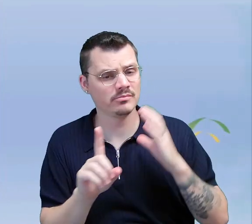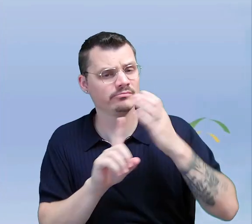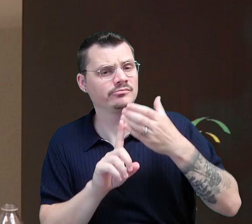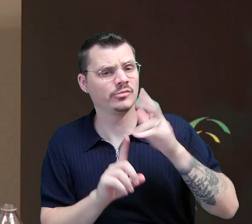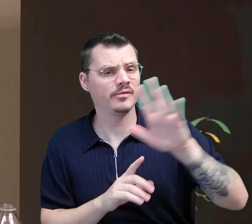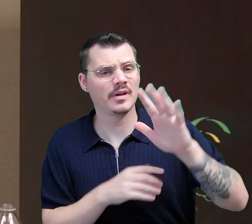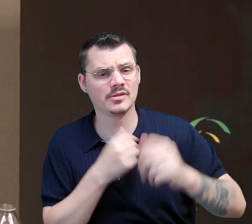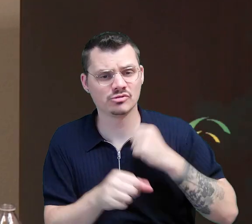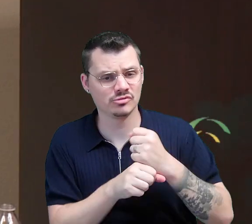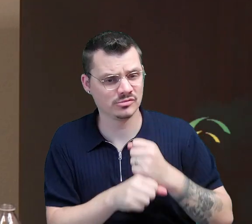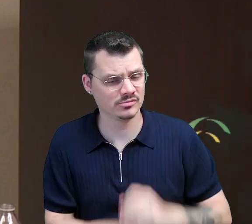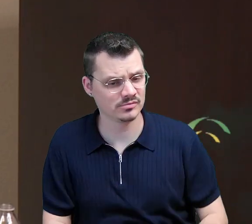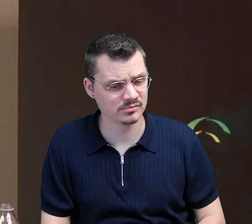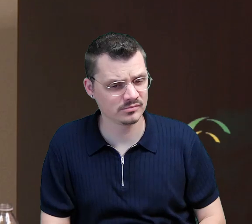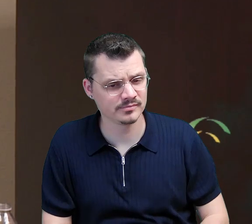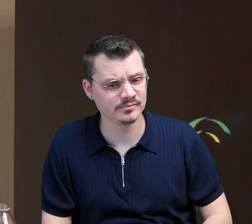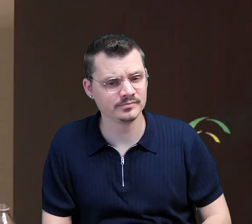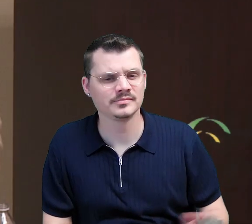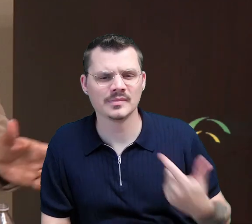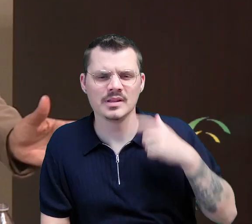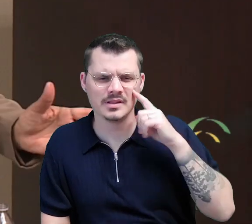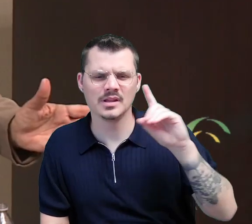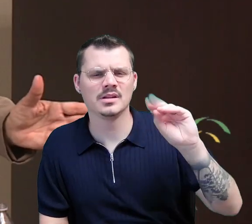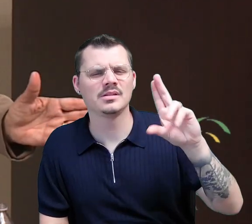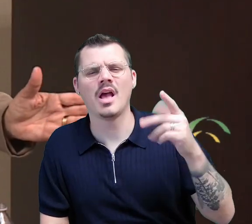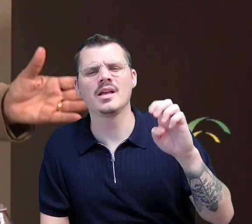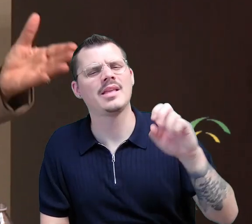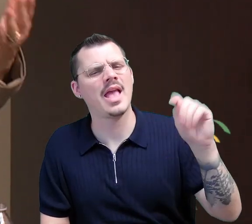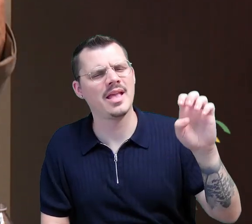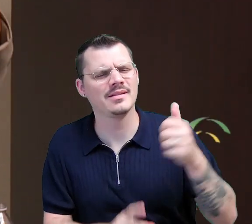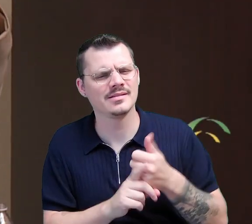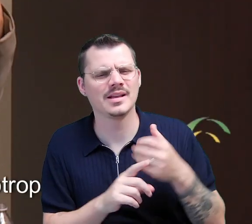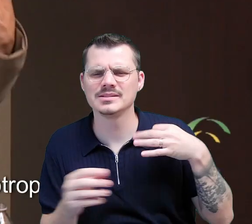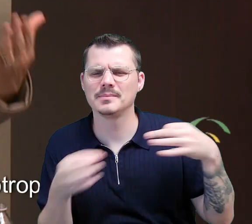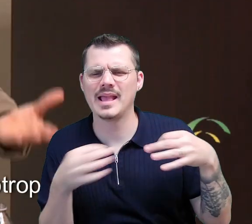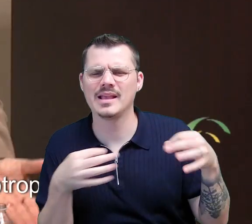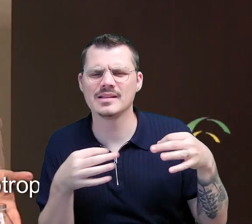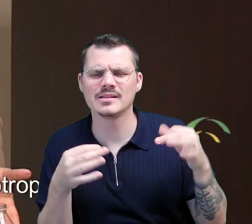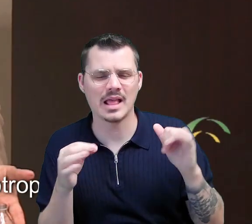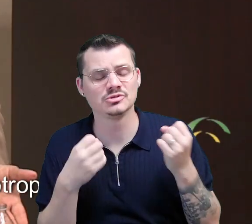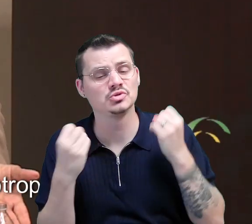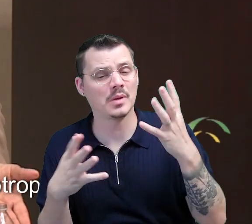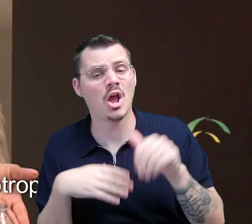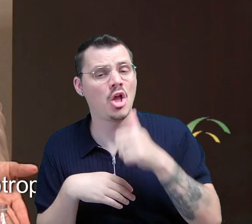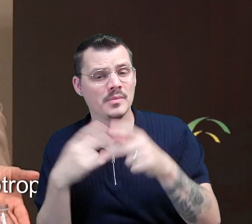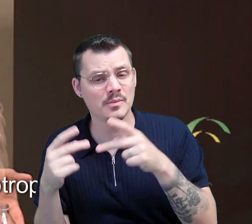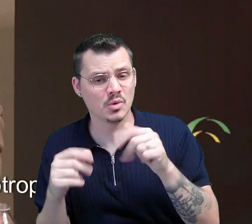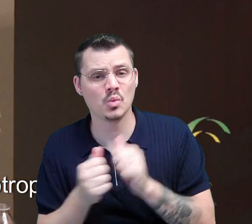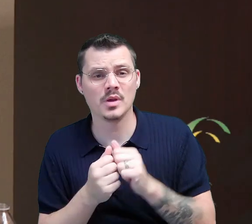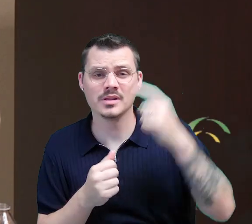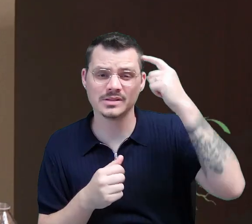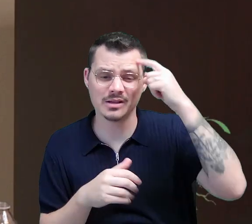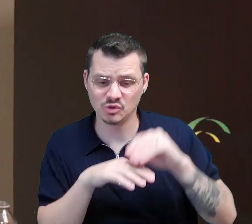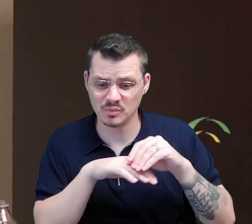years. So I think Dougette explains, like so many people, that when